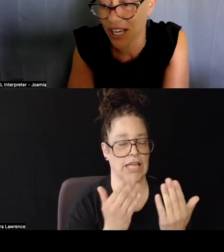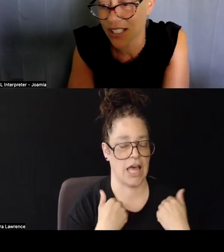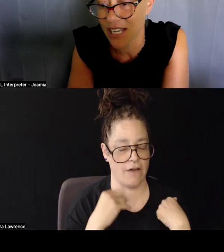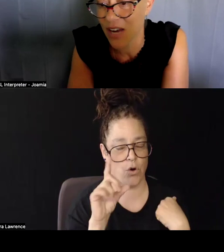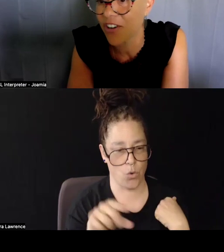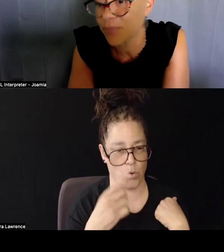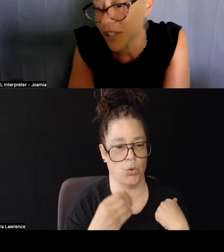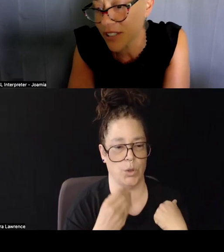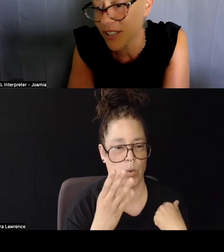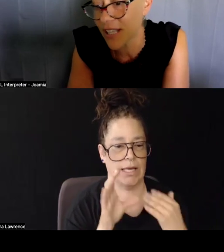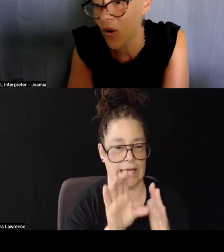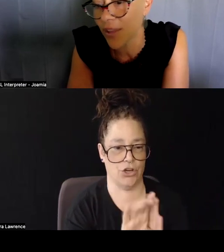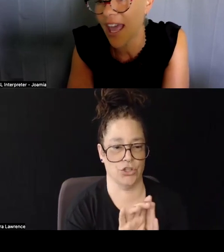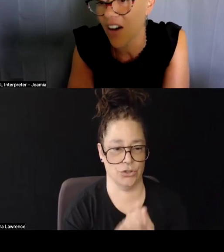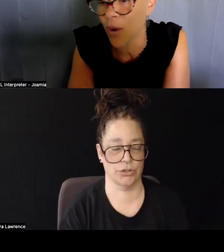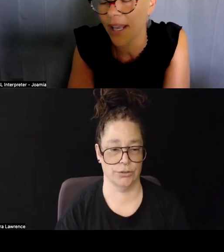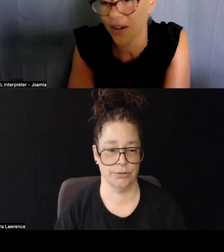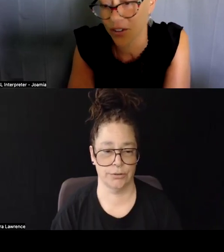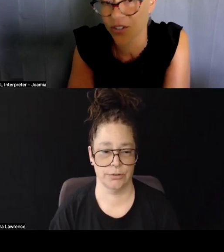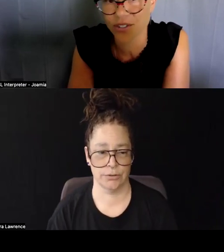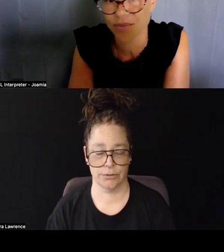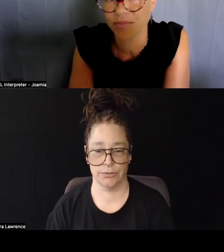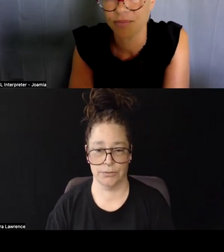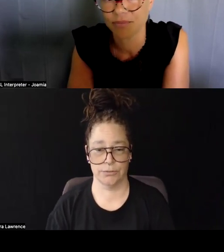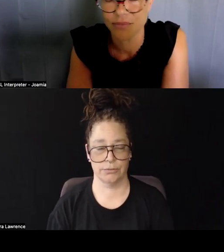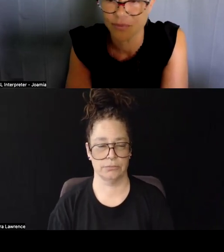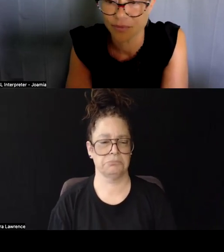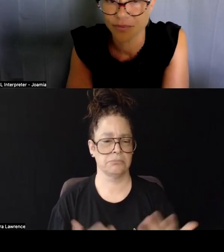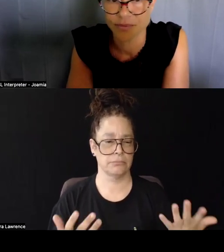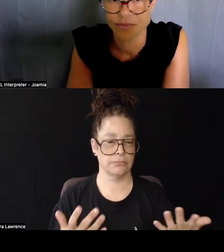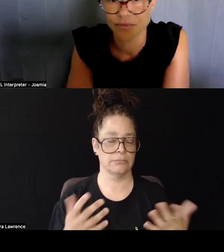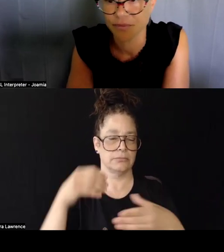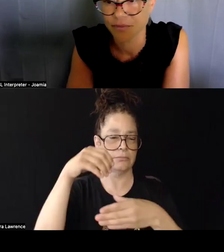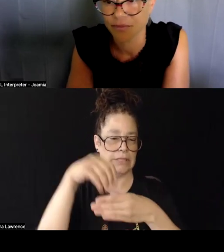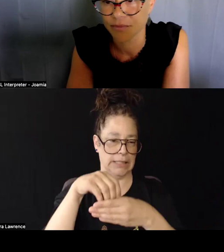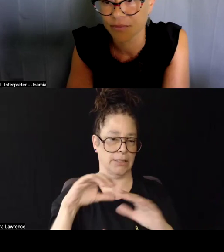you to actually get rid of books that only have white characters